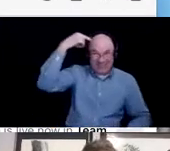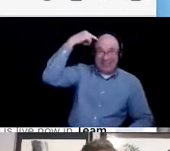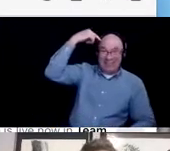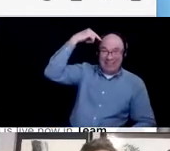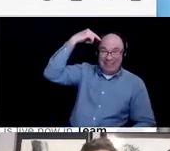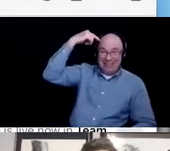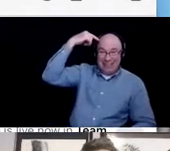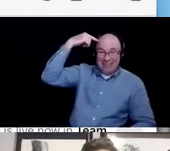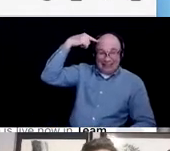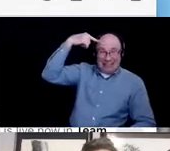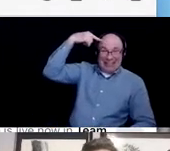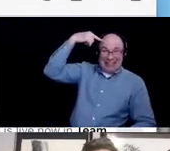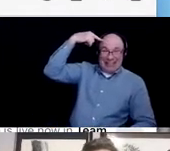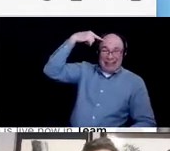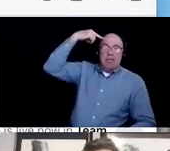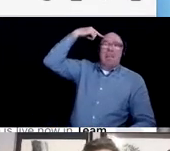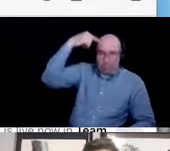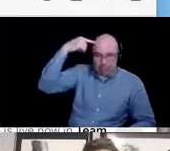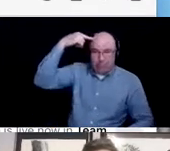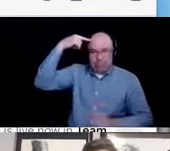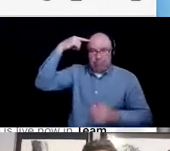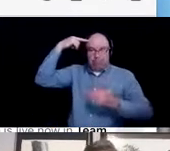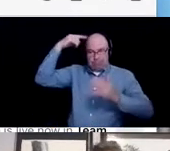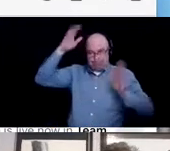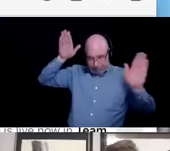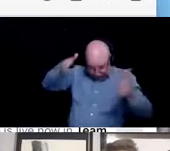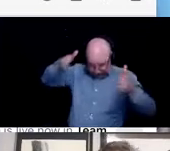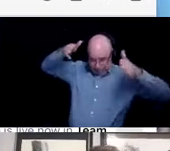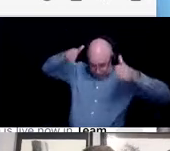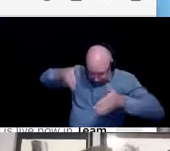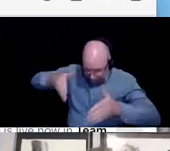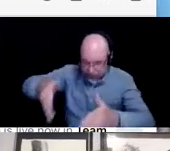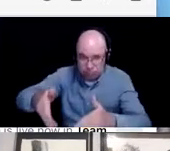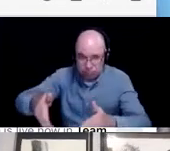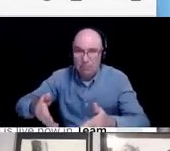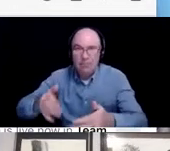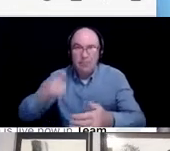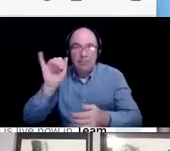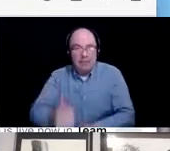from that place of full belief, because that's where you're going. And I always tell people this business